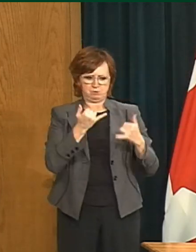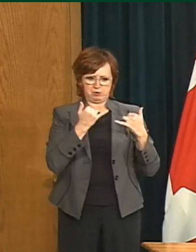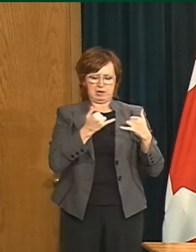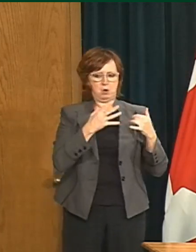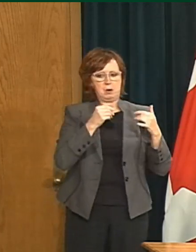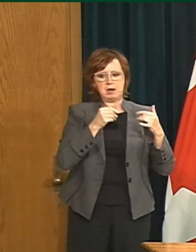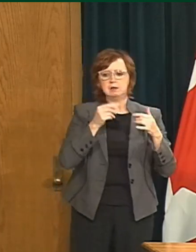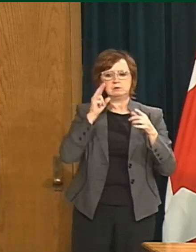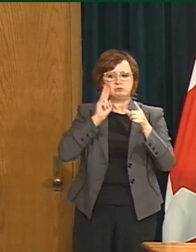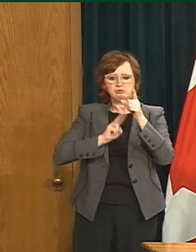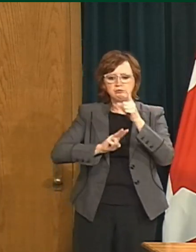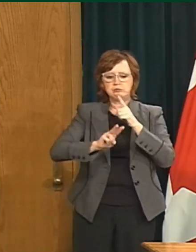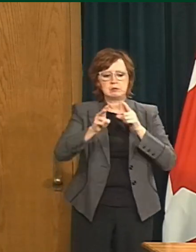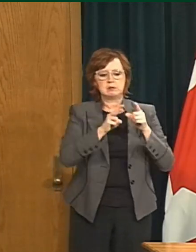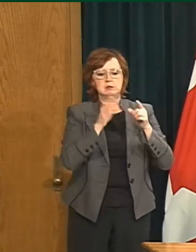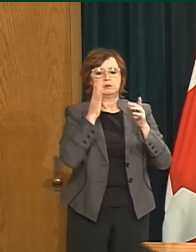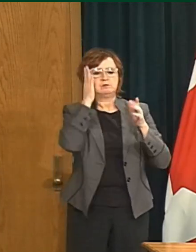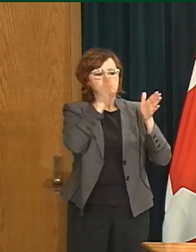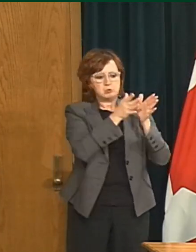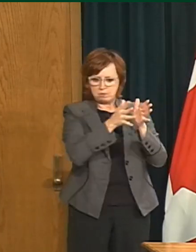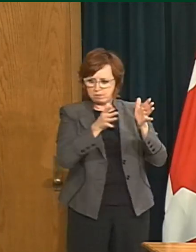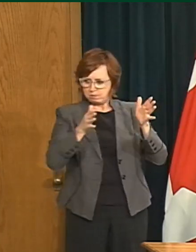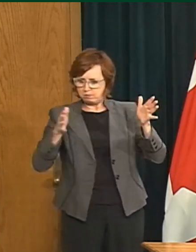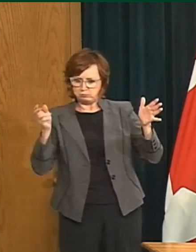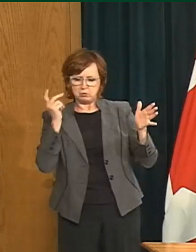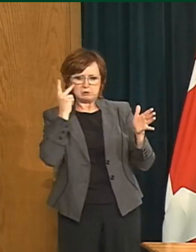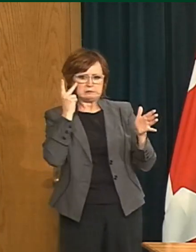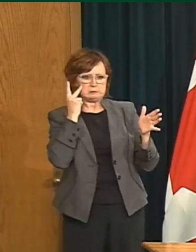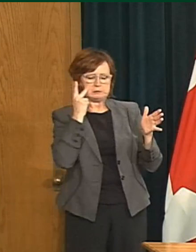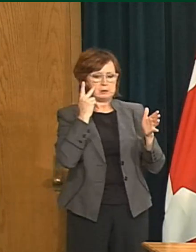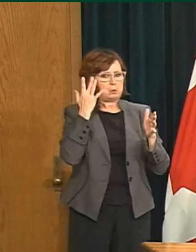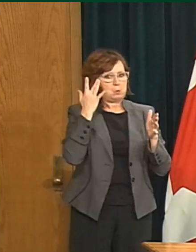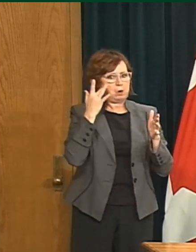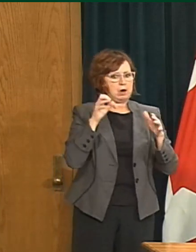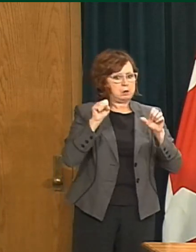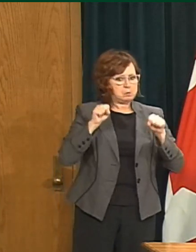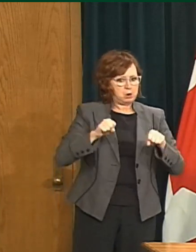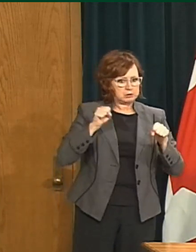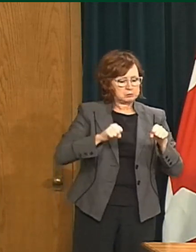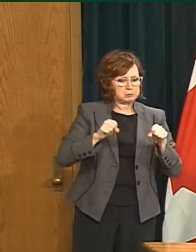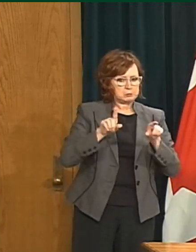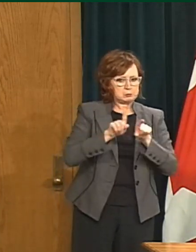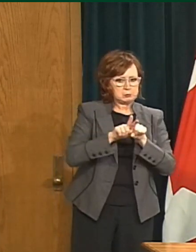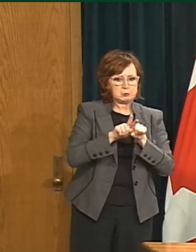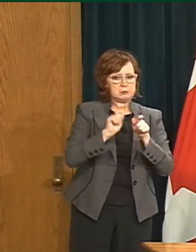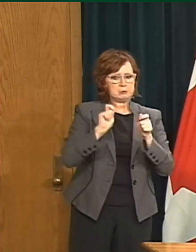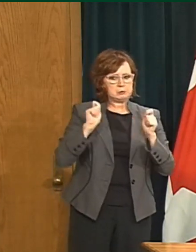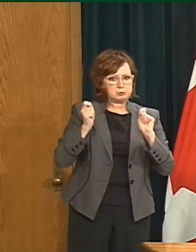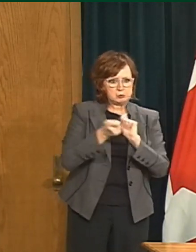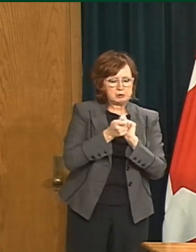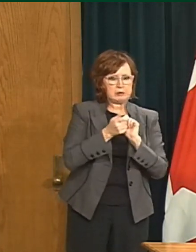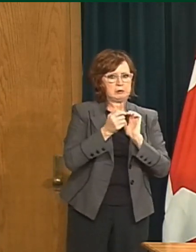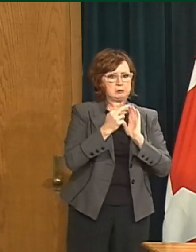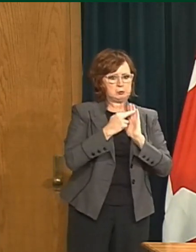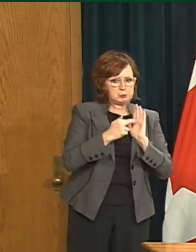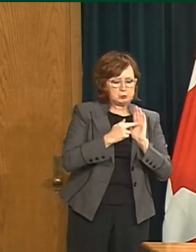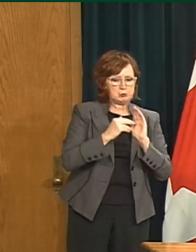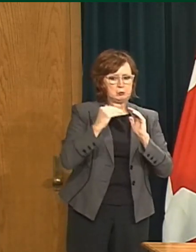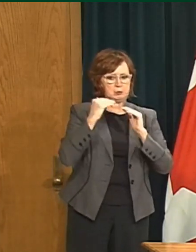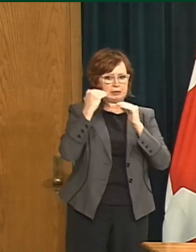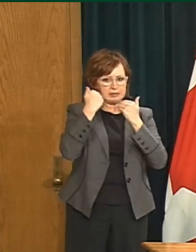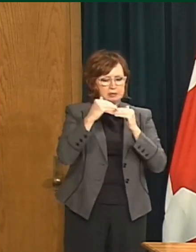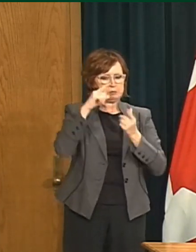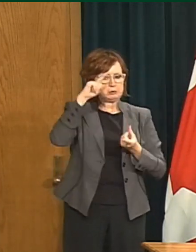the potential of lifting some of our restrictions and potentially opening parts of our economy. But we are still several weeks away